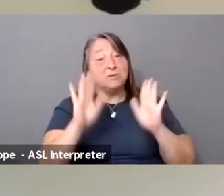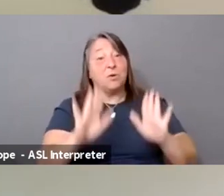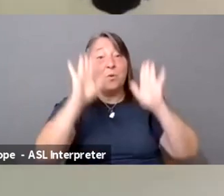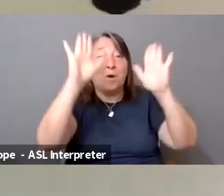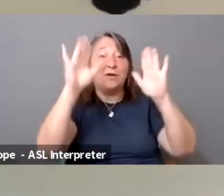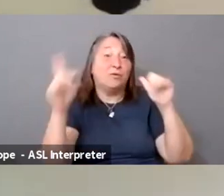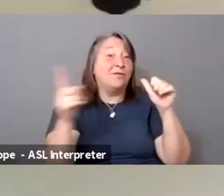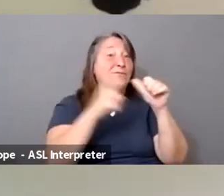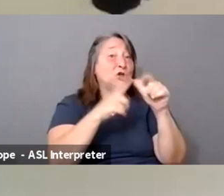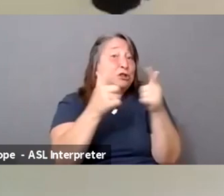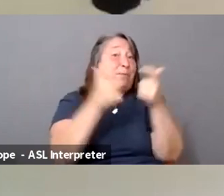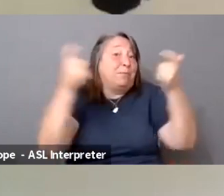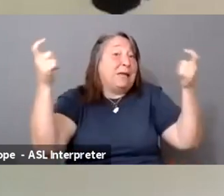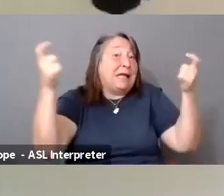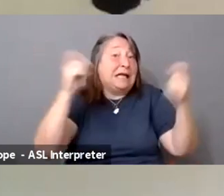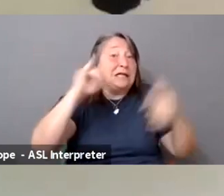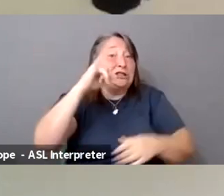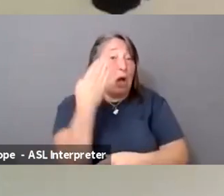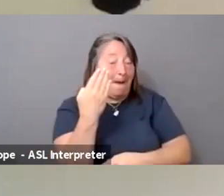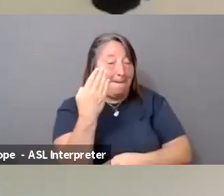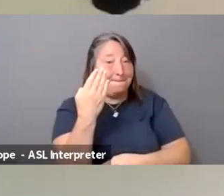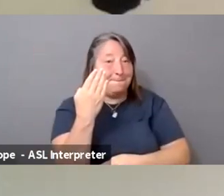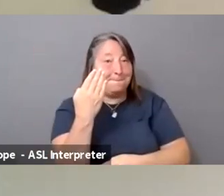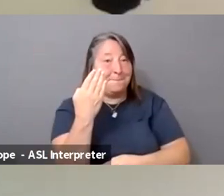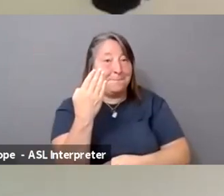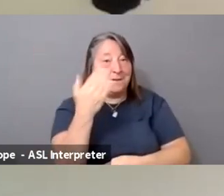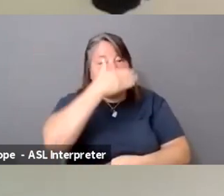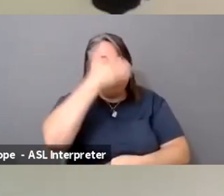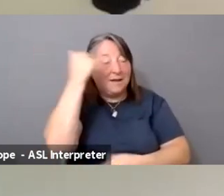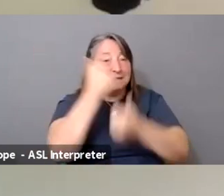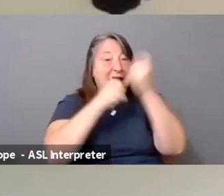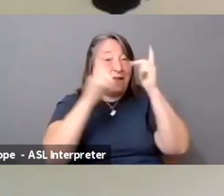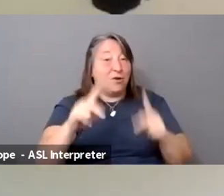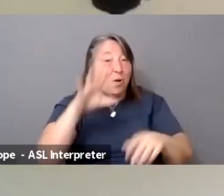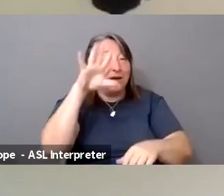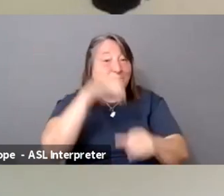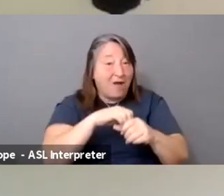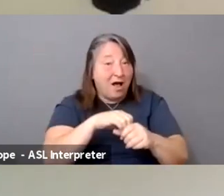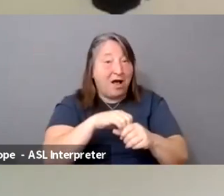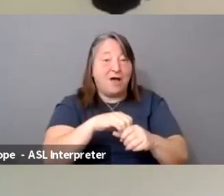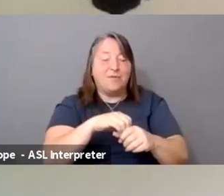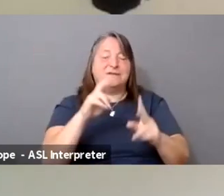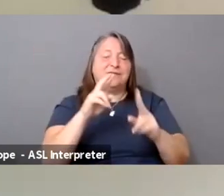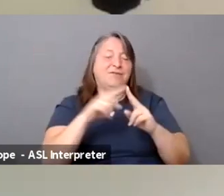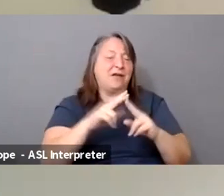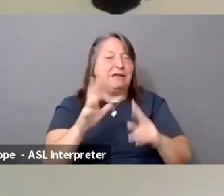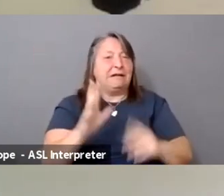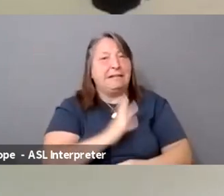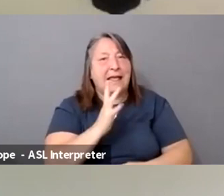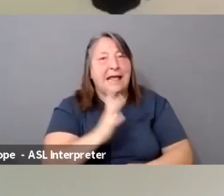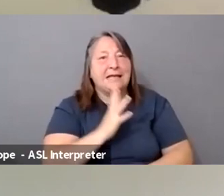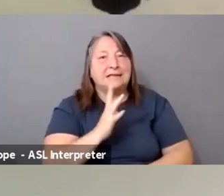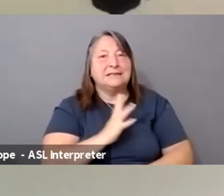know, big job because everyone involved was very classy and very,